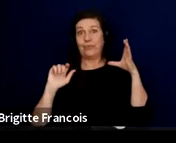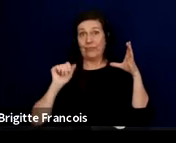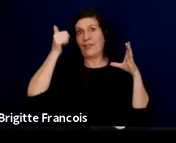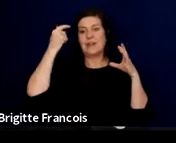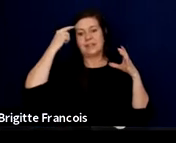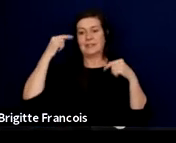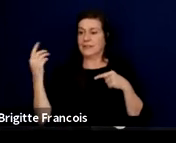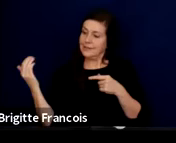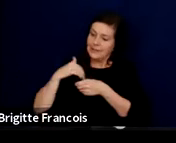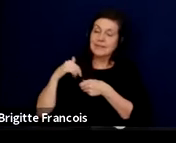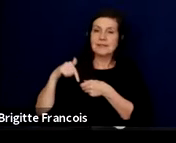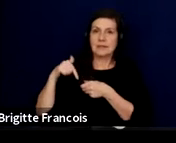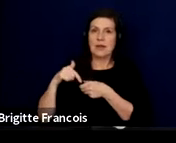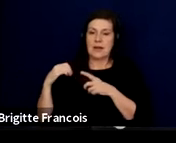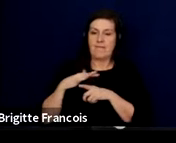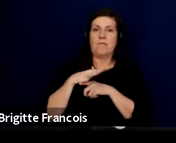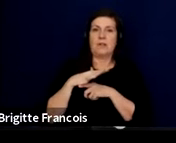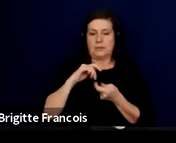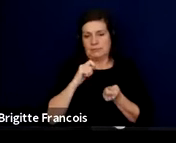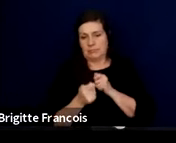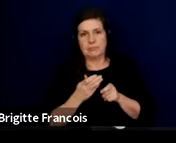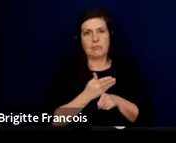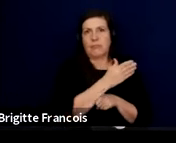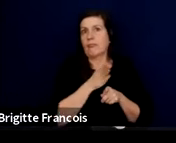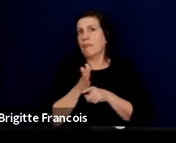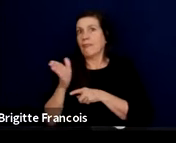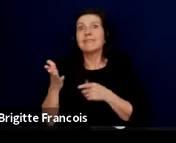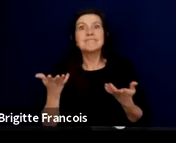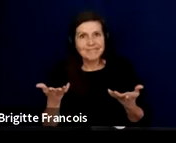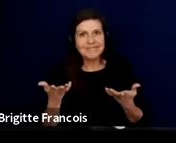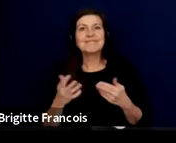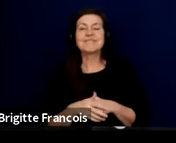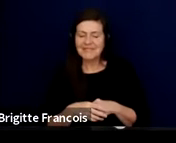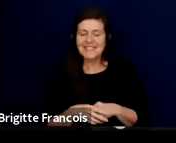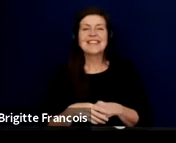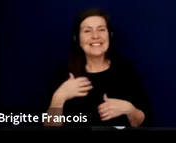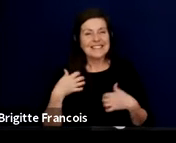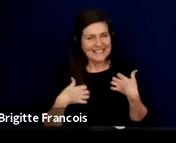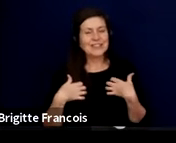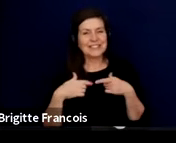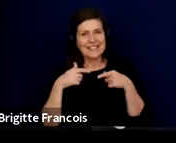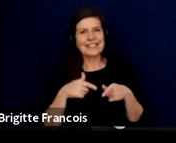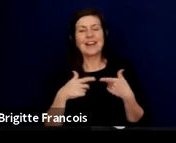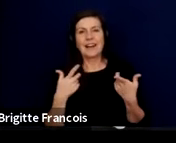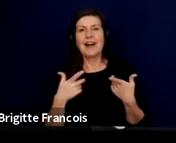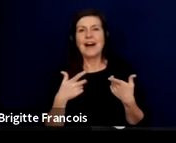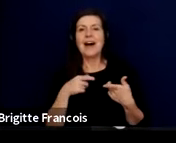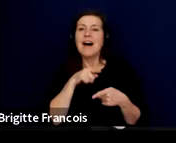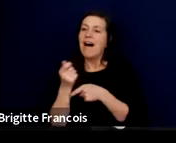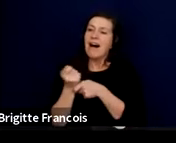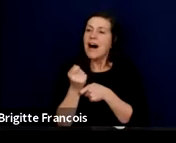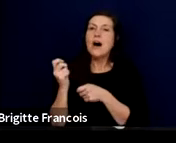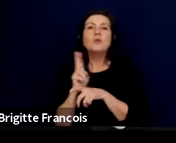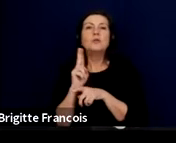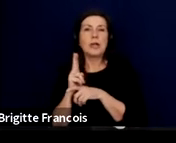you're developing. So it's an interesting take that you take up there, that they bring them in very late in the process.